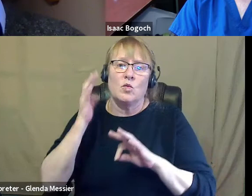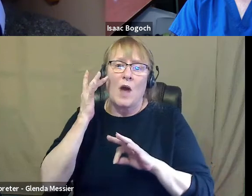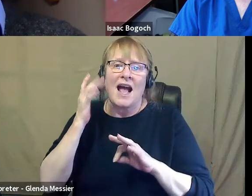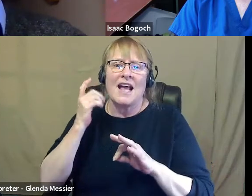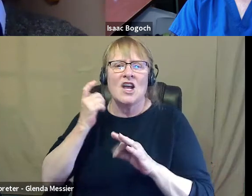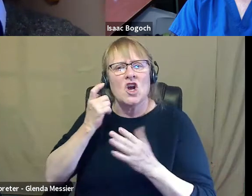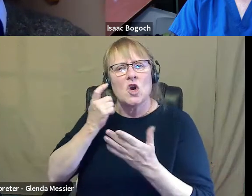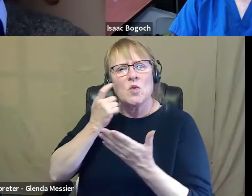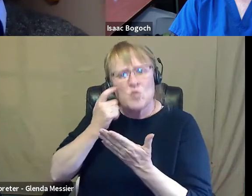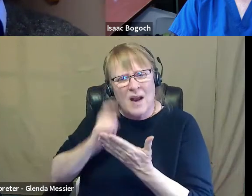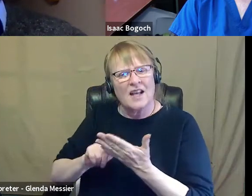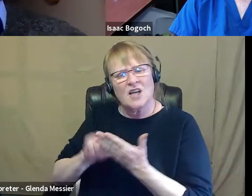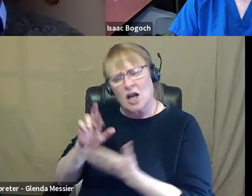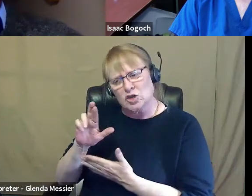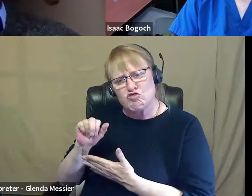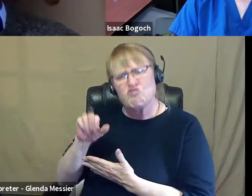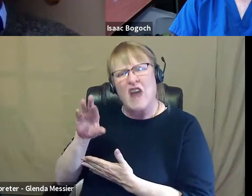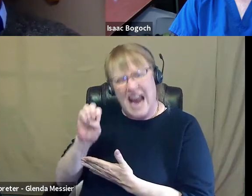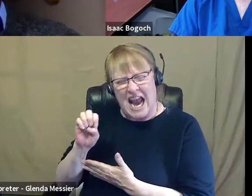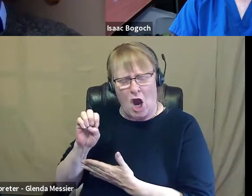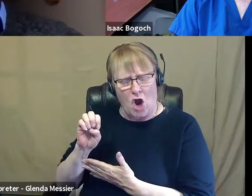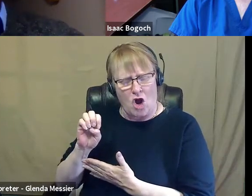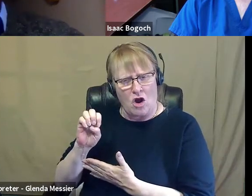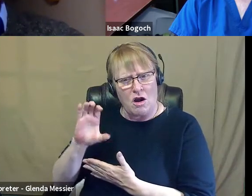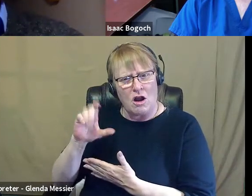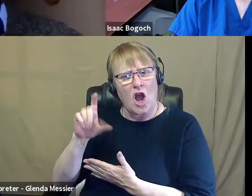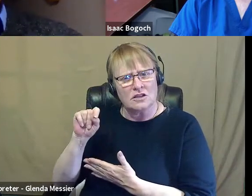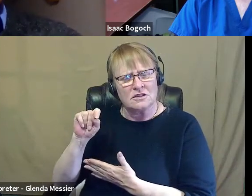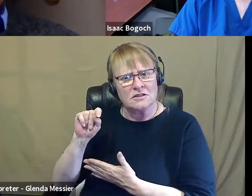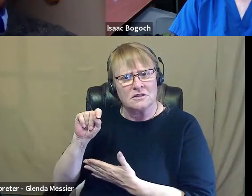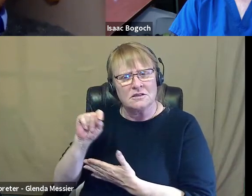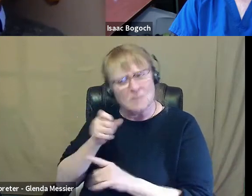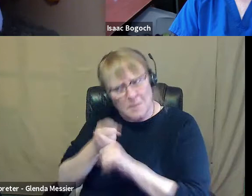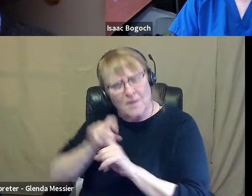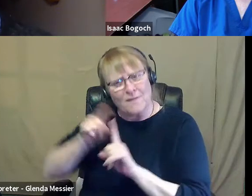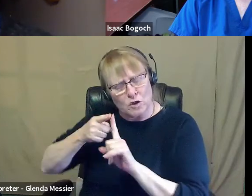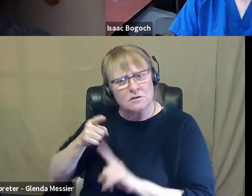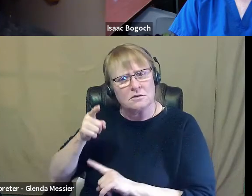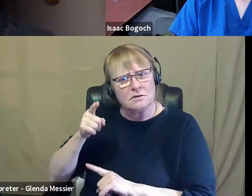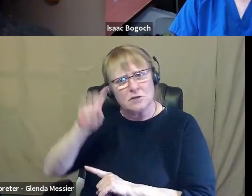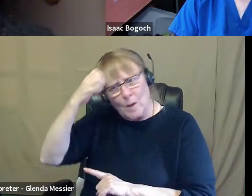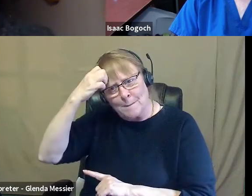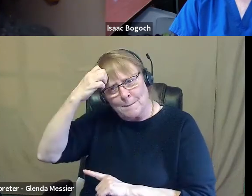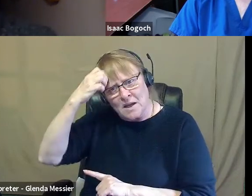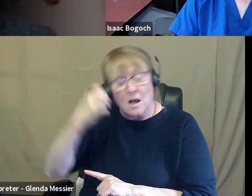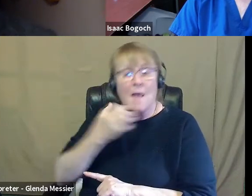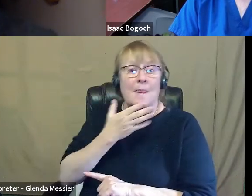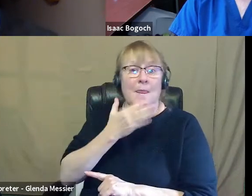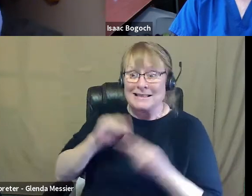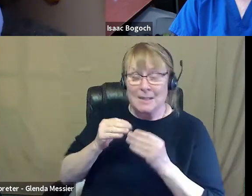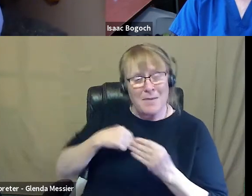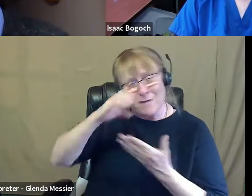this very rare type of clot that was identified in Europe. The best number I could find over the last couple of years is